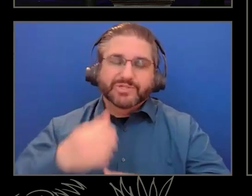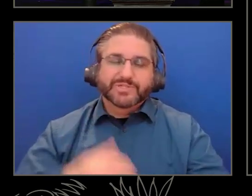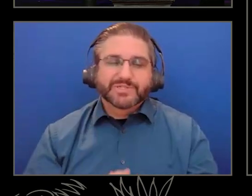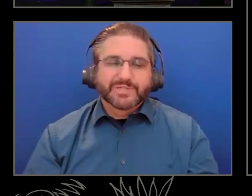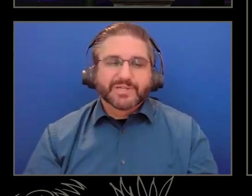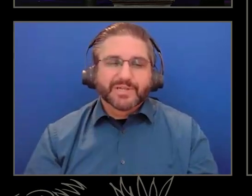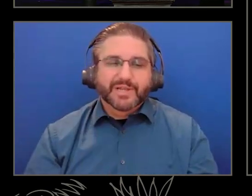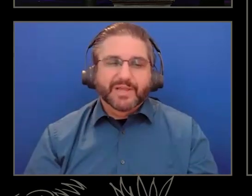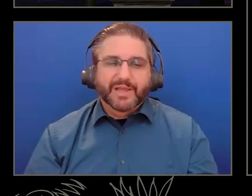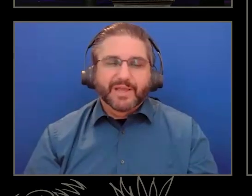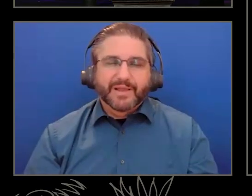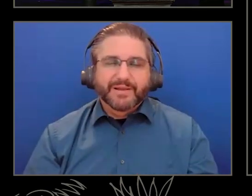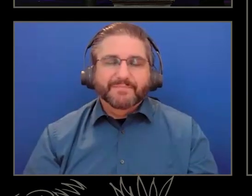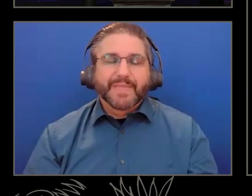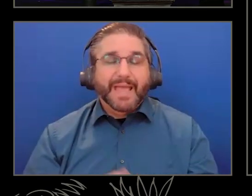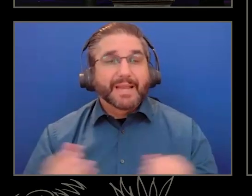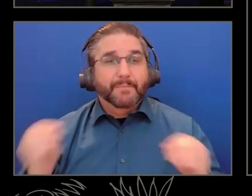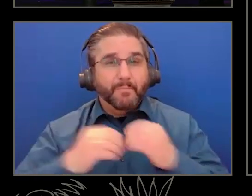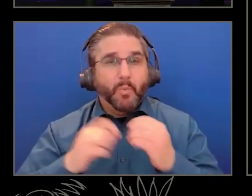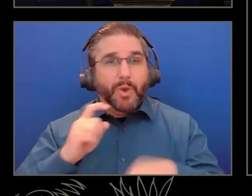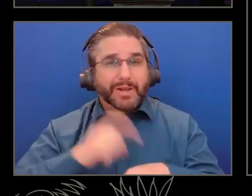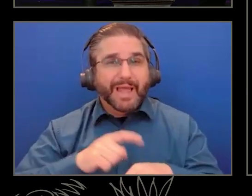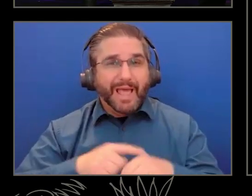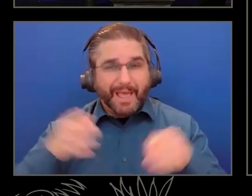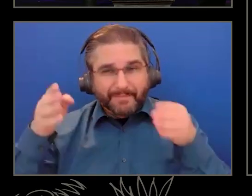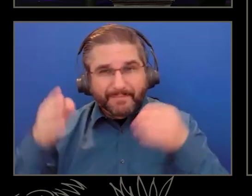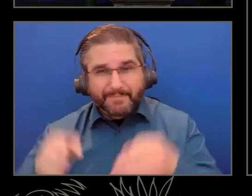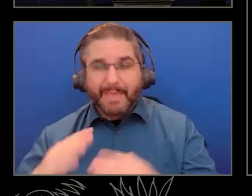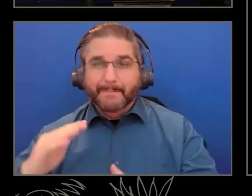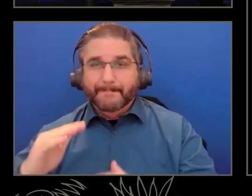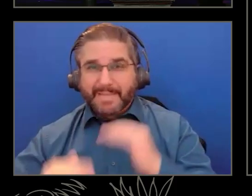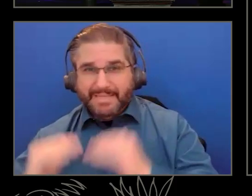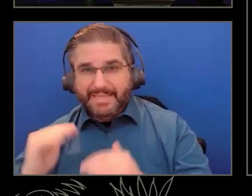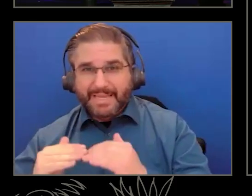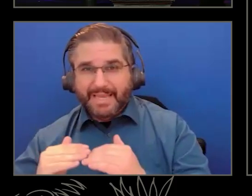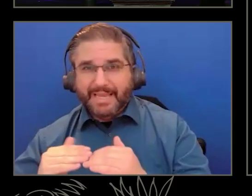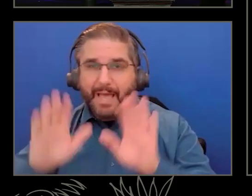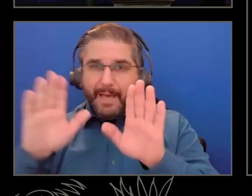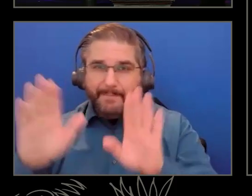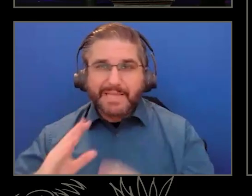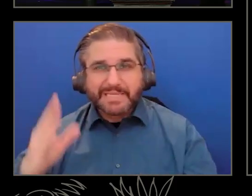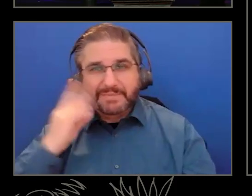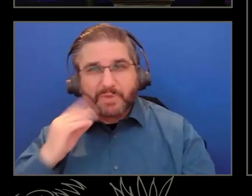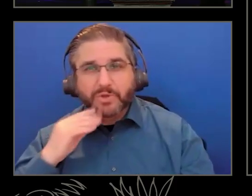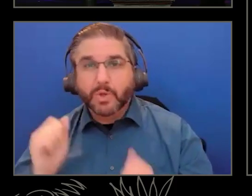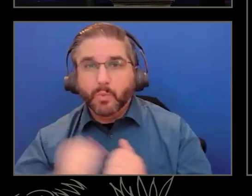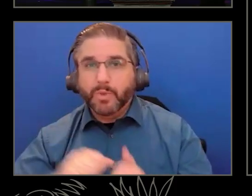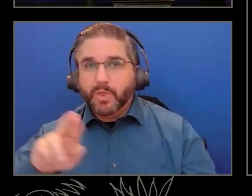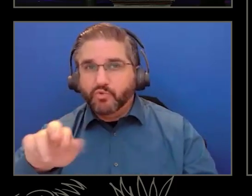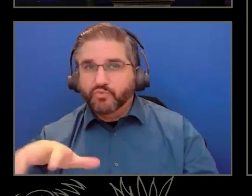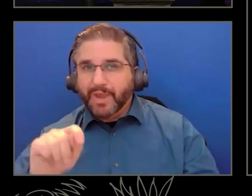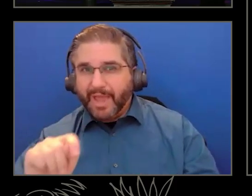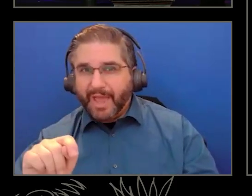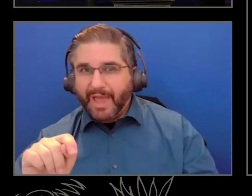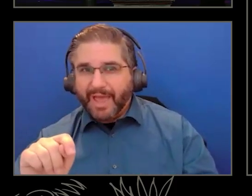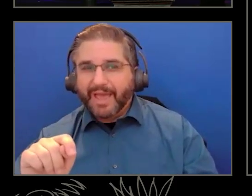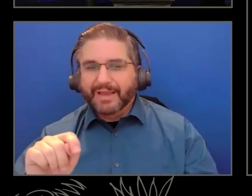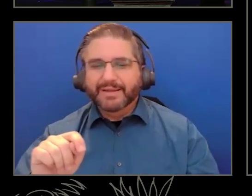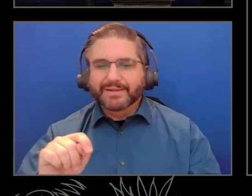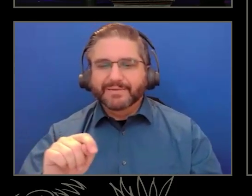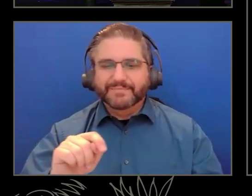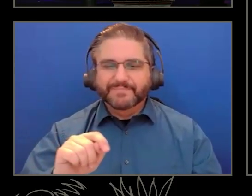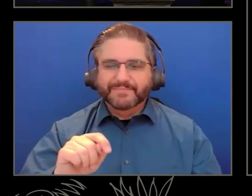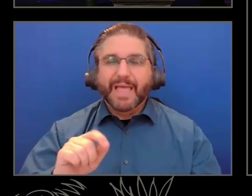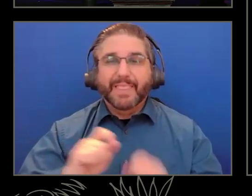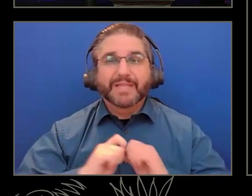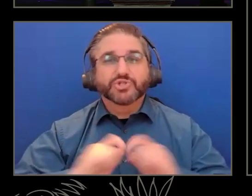and spend more time building amazing experience with React and shipping value faster.